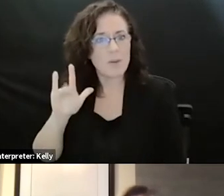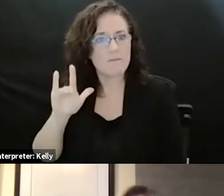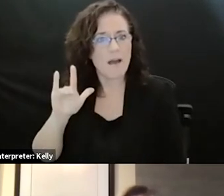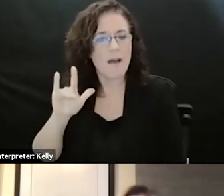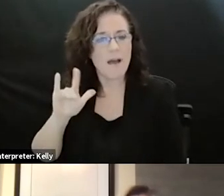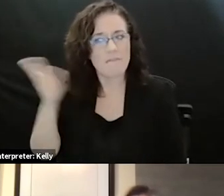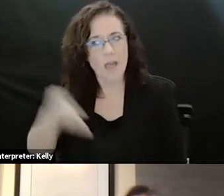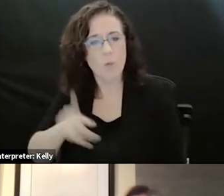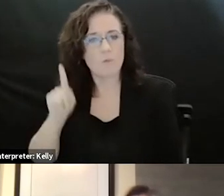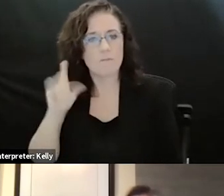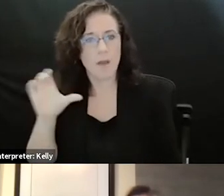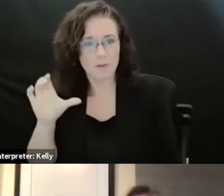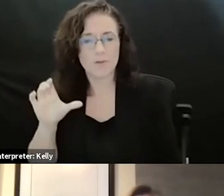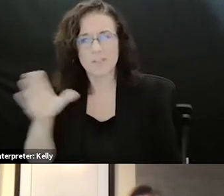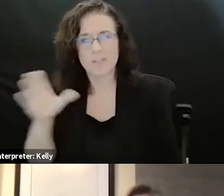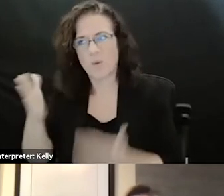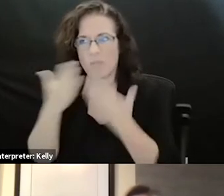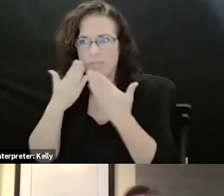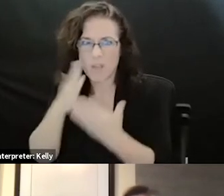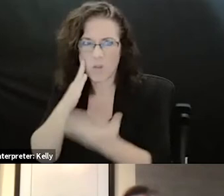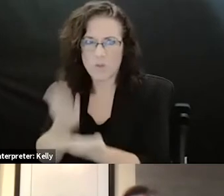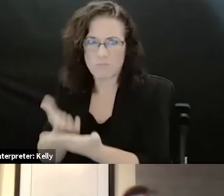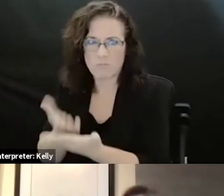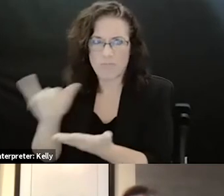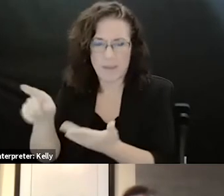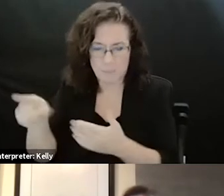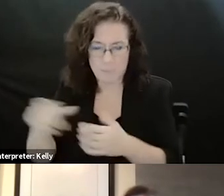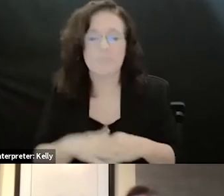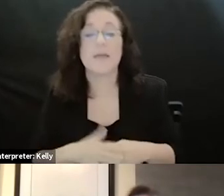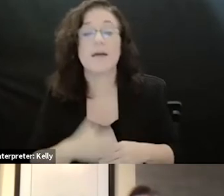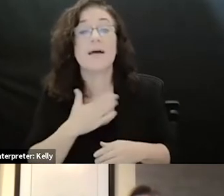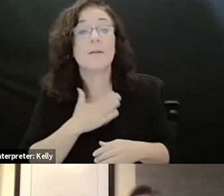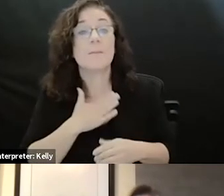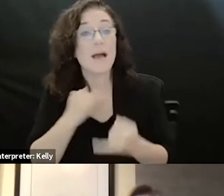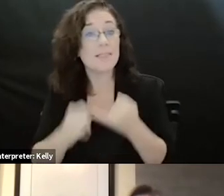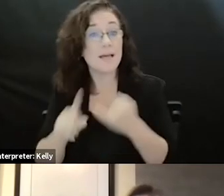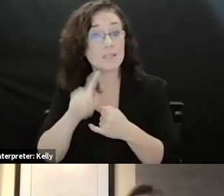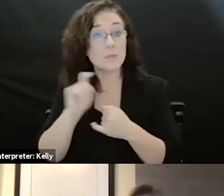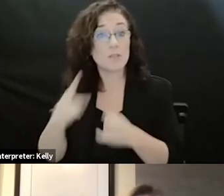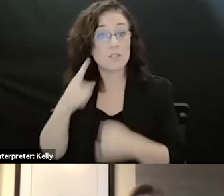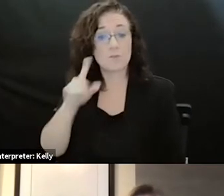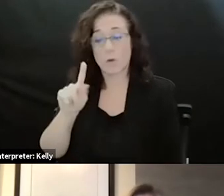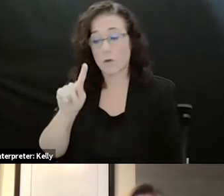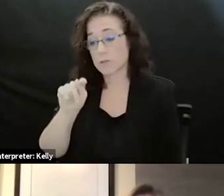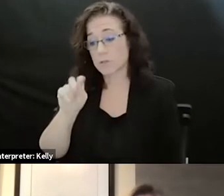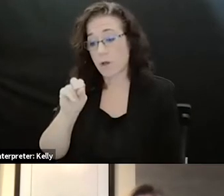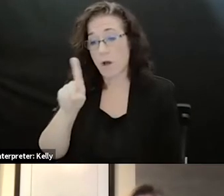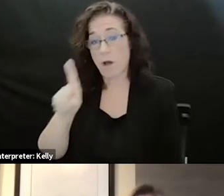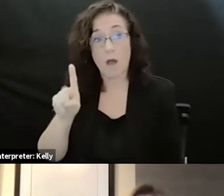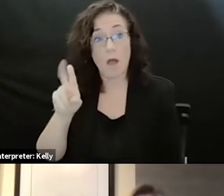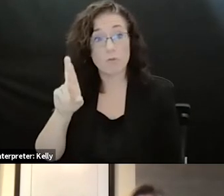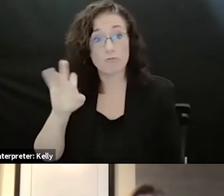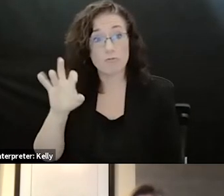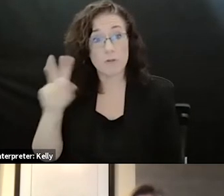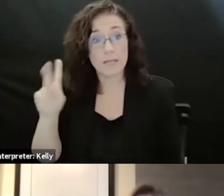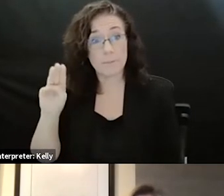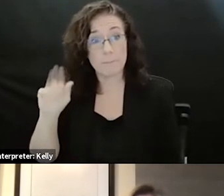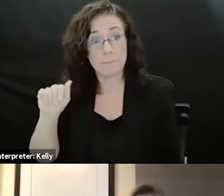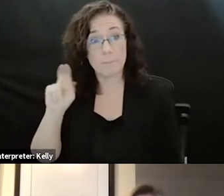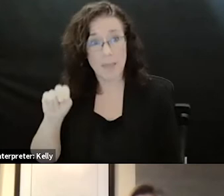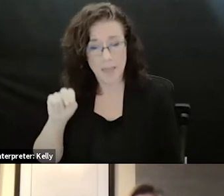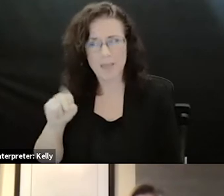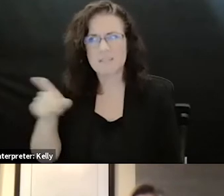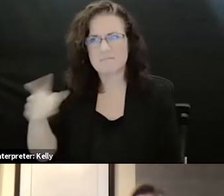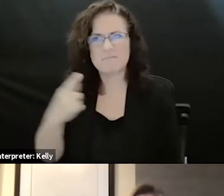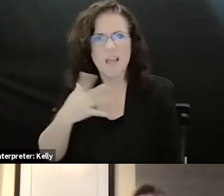unpacking that um my last point or question really is for todd rickman on this helpful survey to see i really appreciated